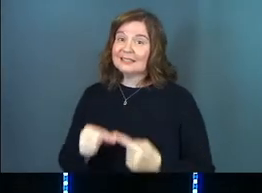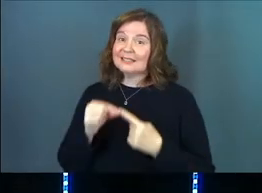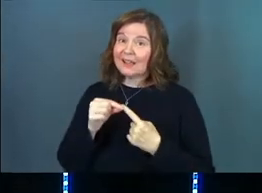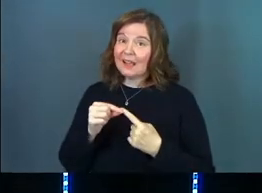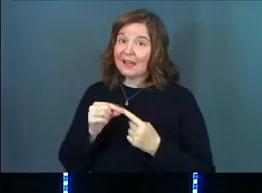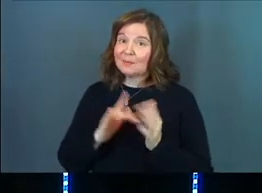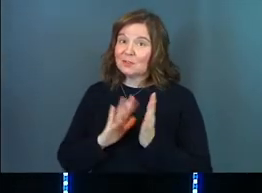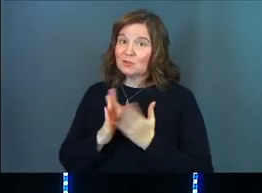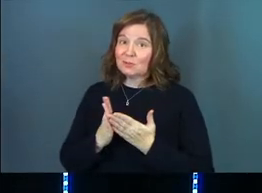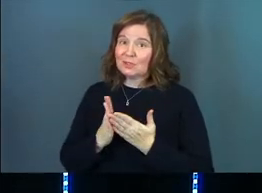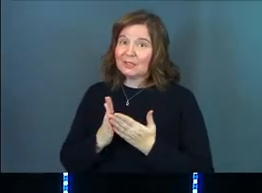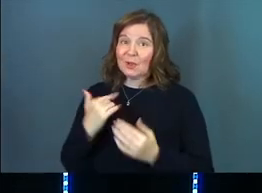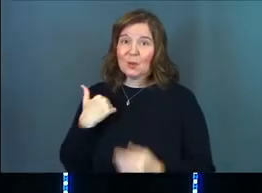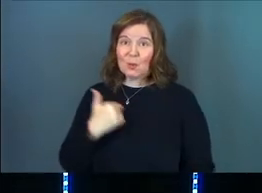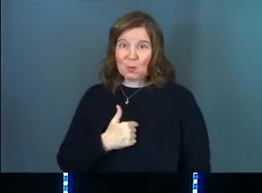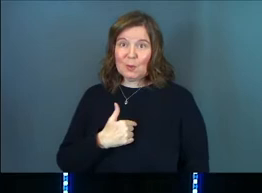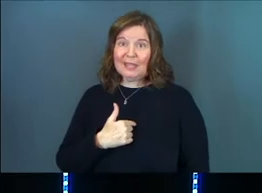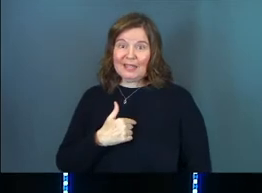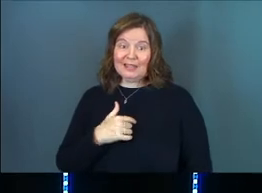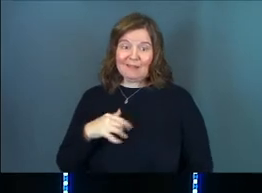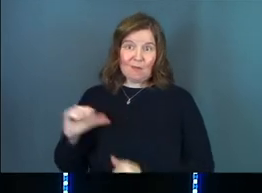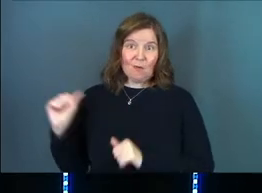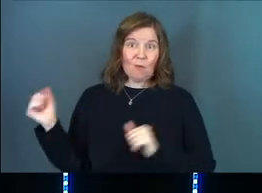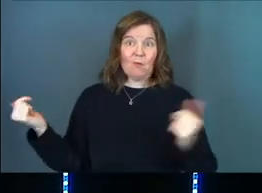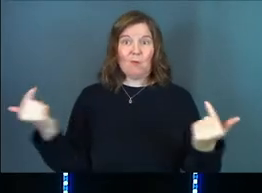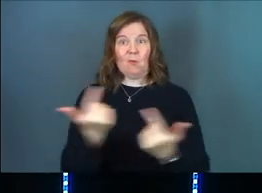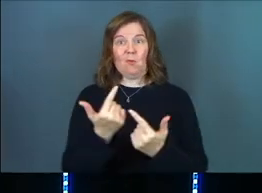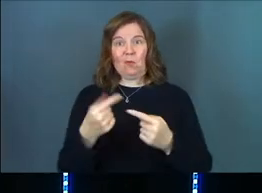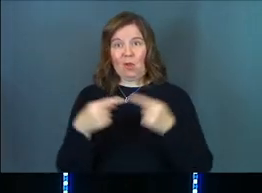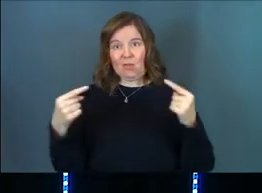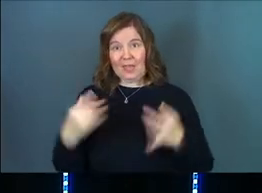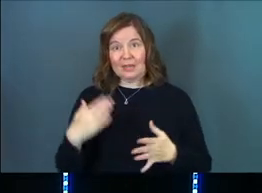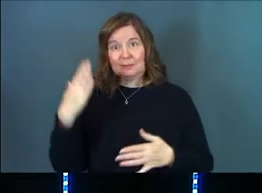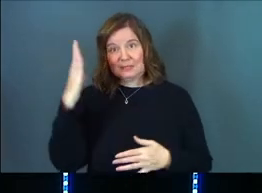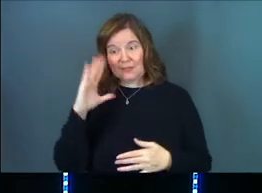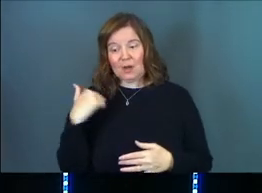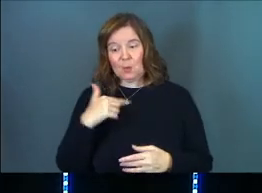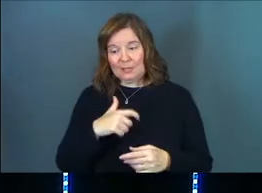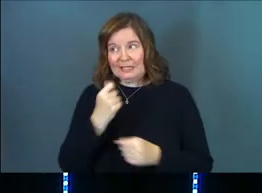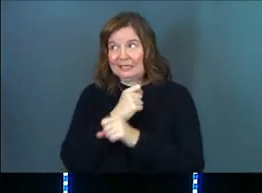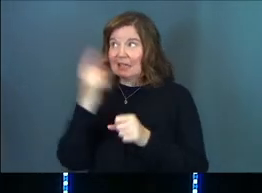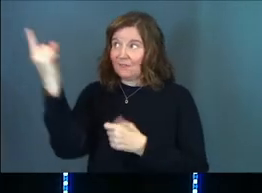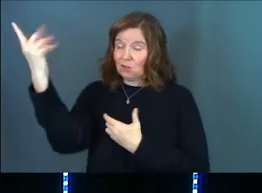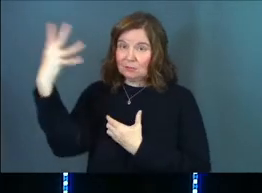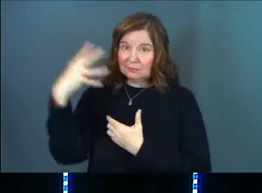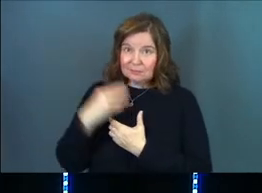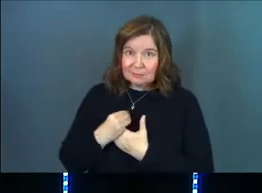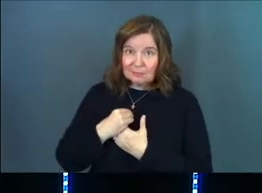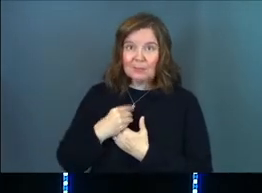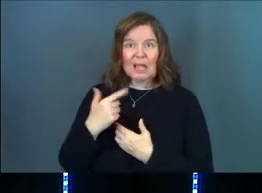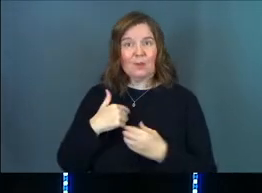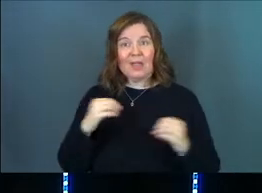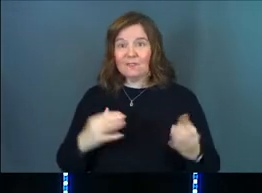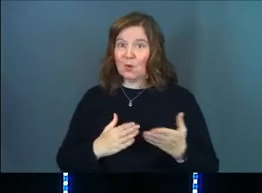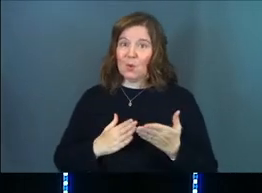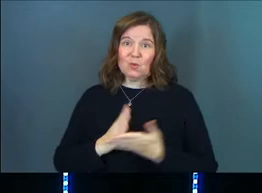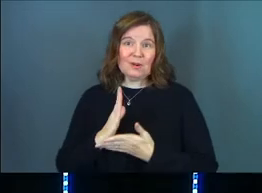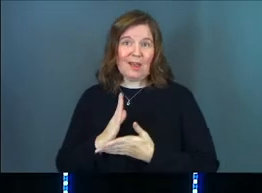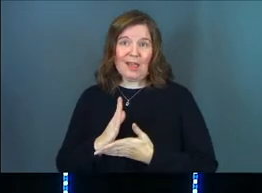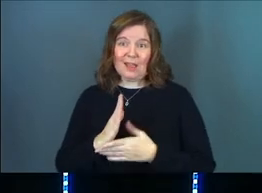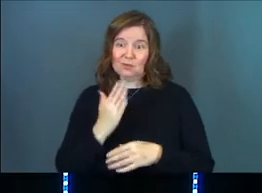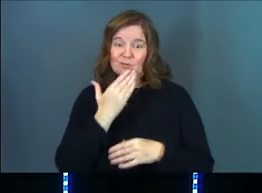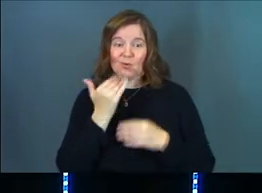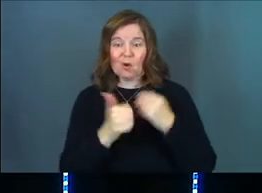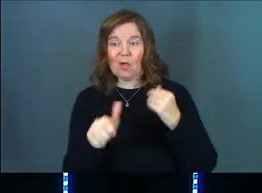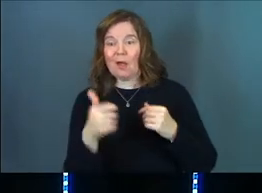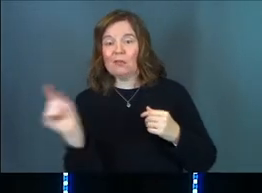Except that scripturally, we are the enemies of God. And we needed a savior. And we've got no right to